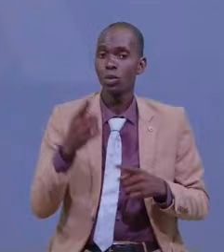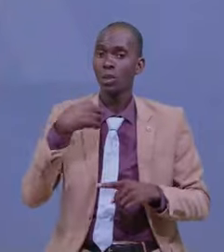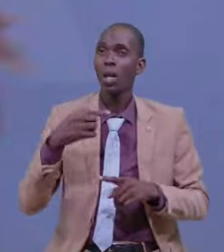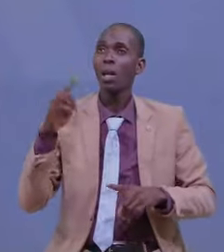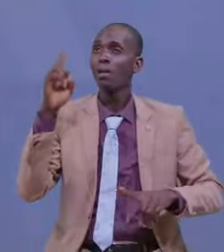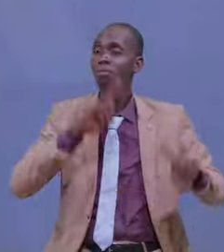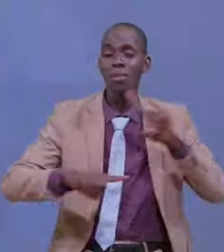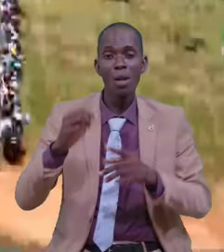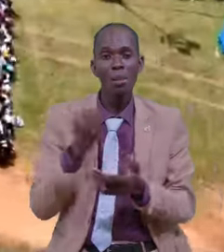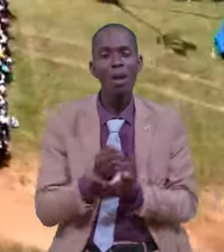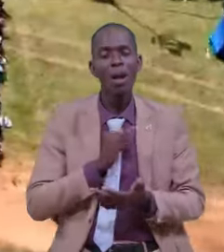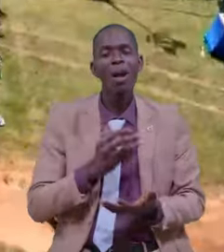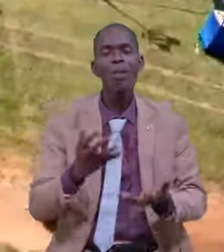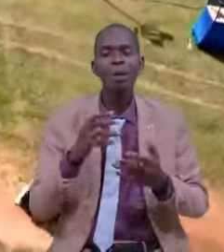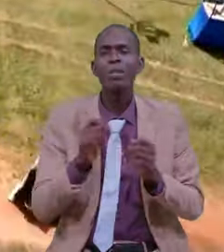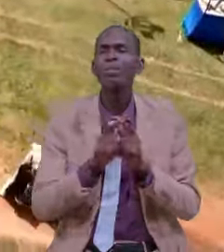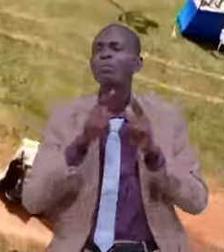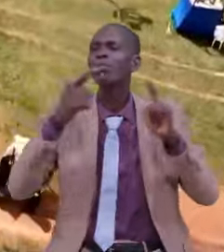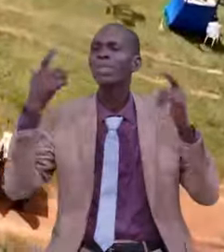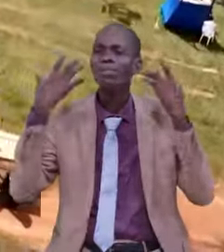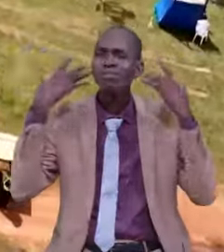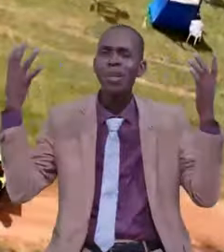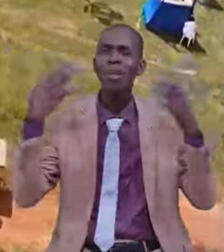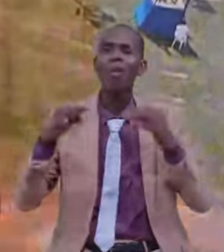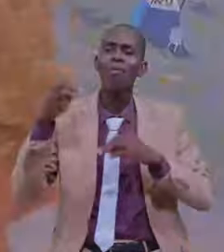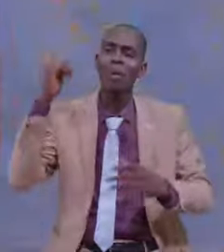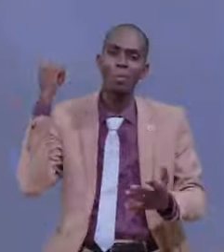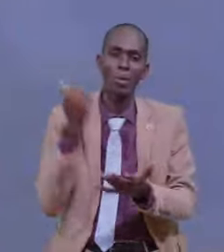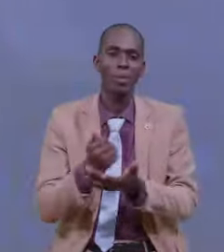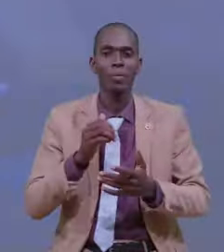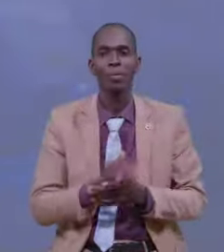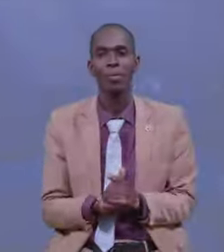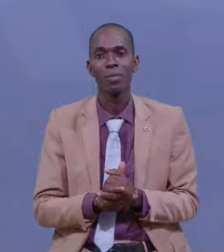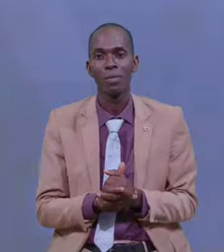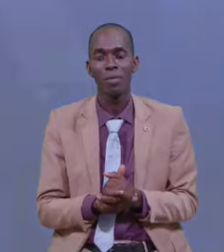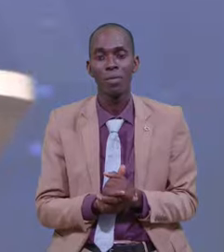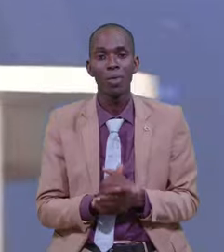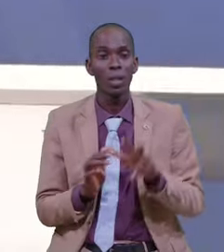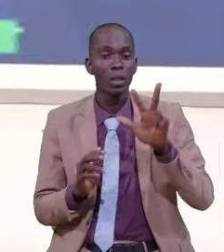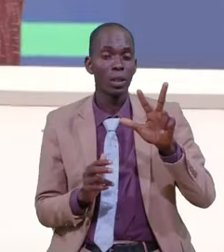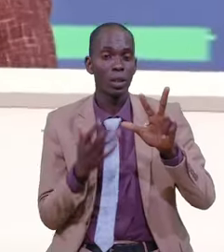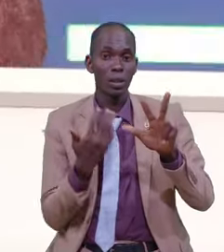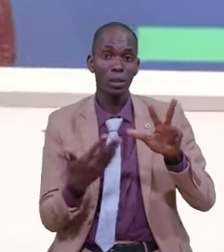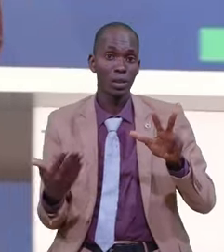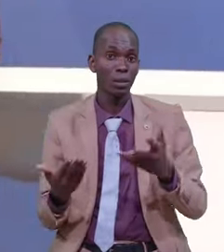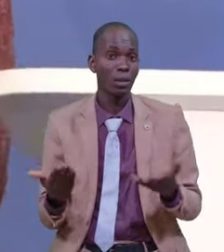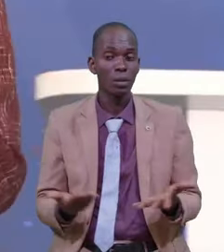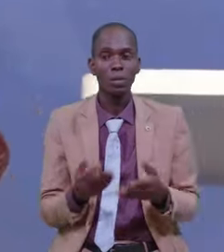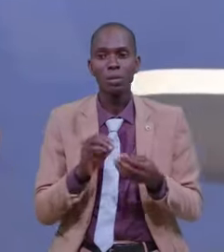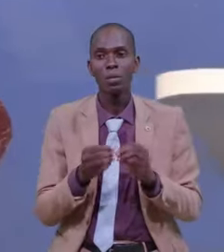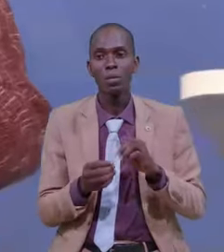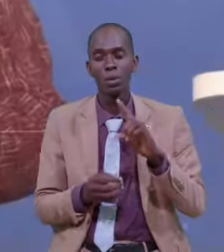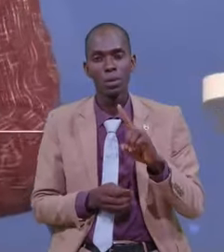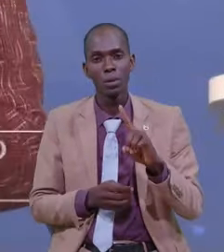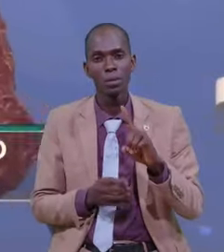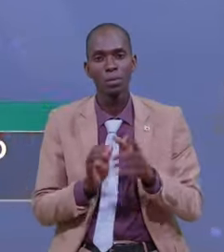thunderous amen. Yeah. We're looking at three things here. Number one, we're